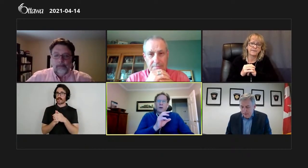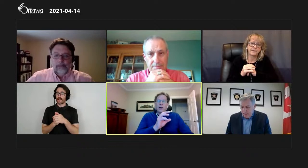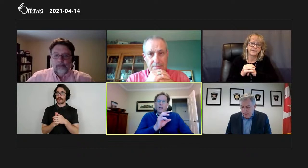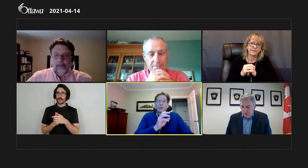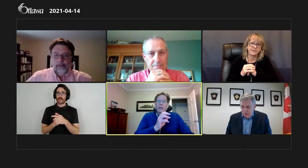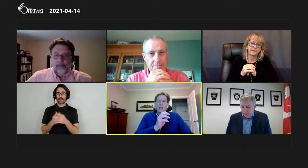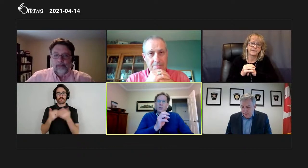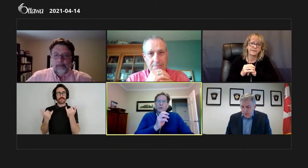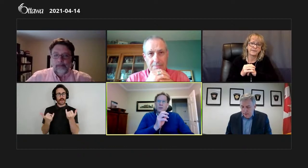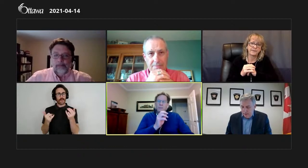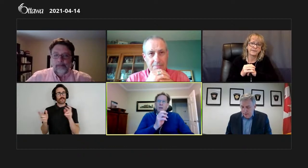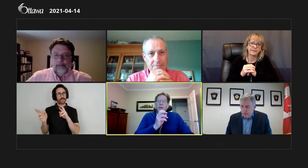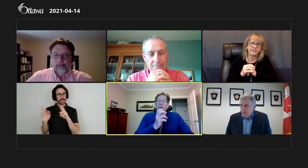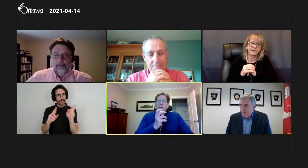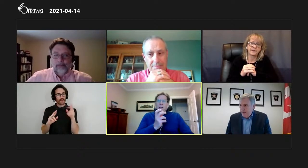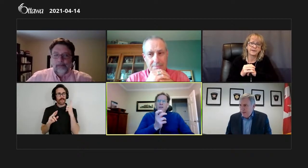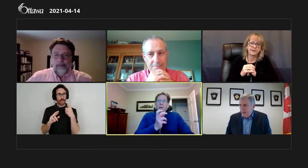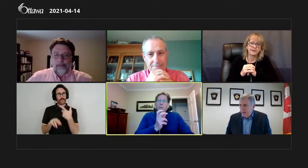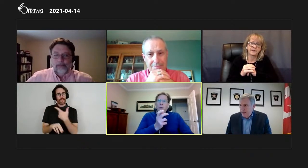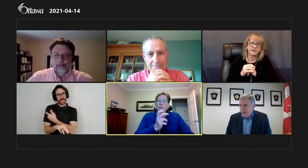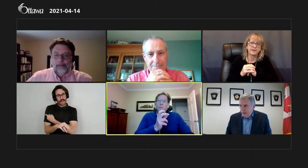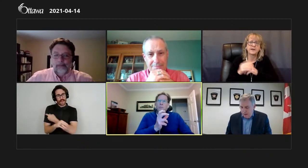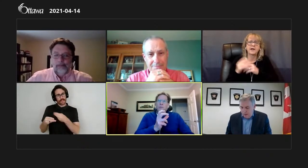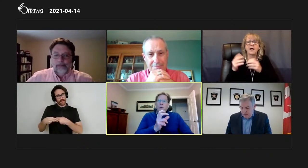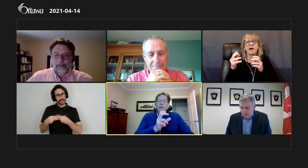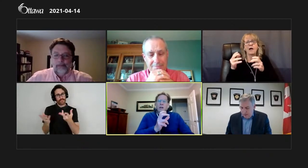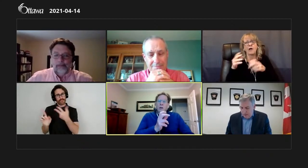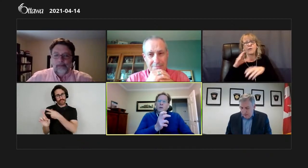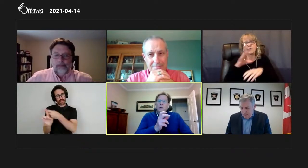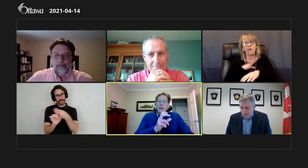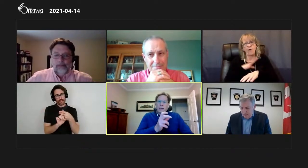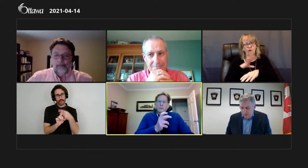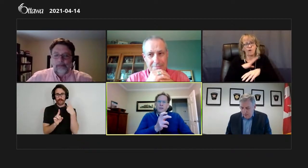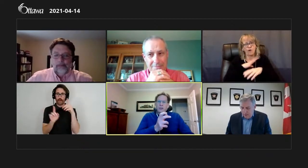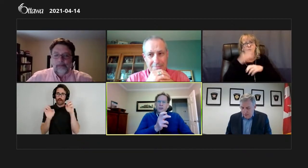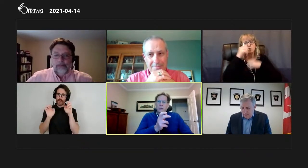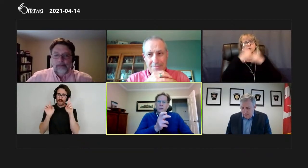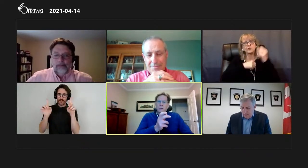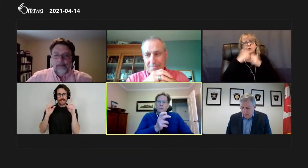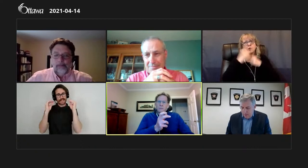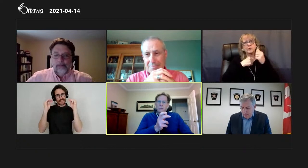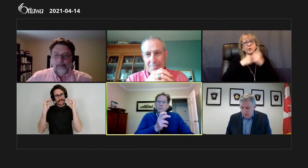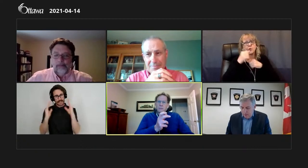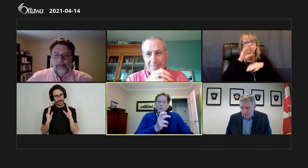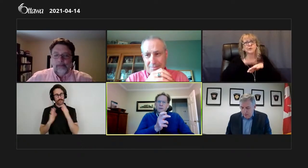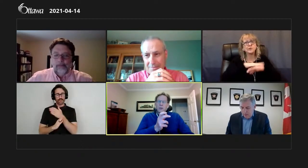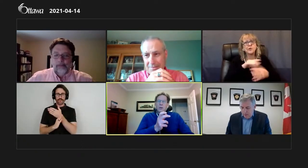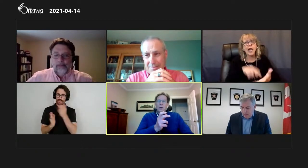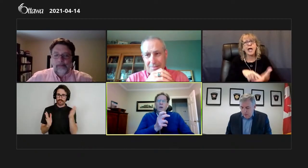for educators, is there room for any local adaptation